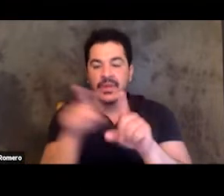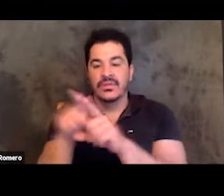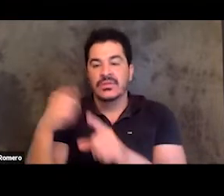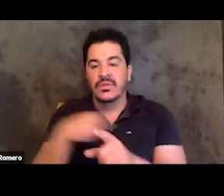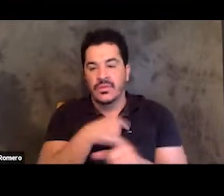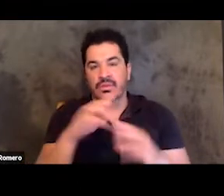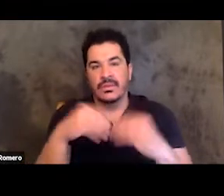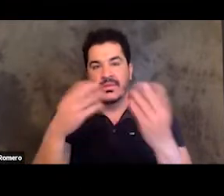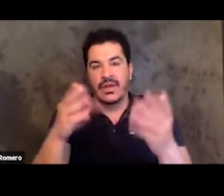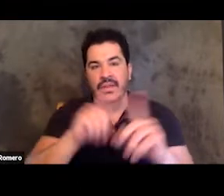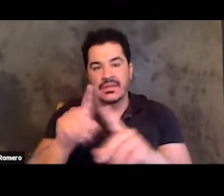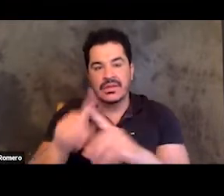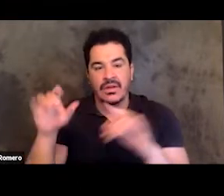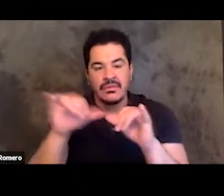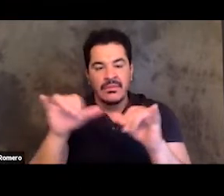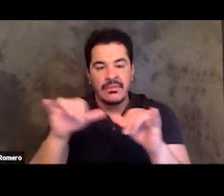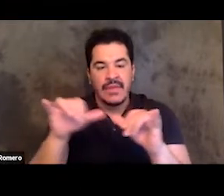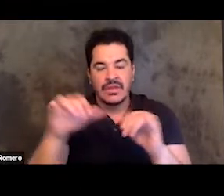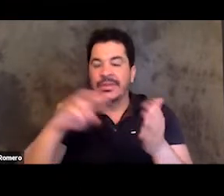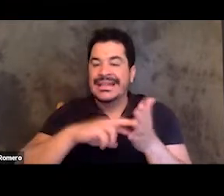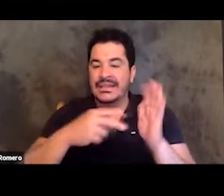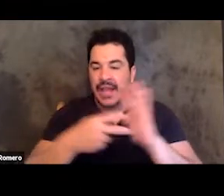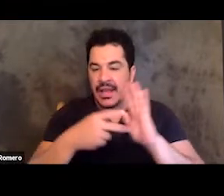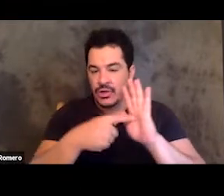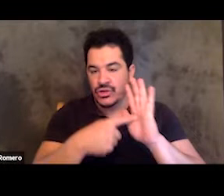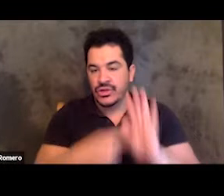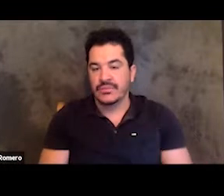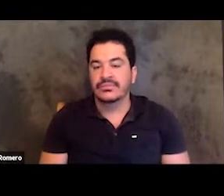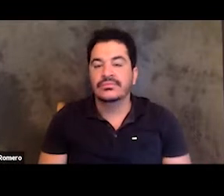measurement indicators. Next slide, please.